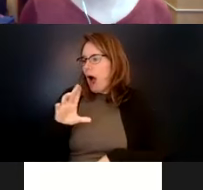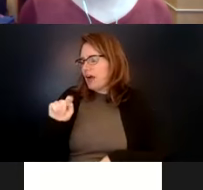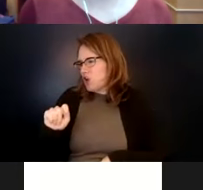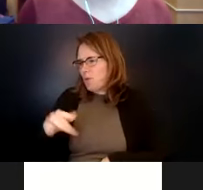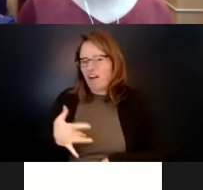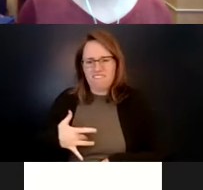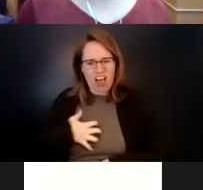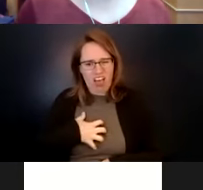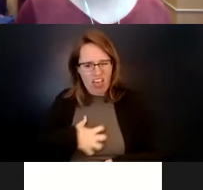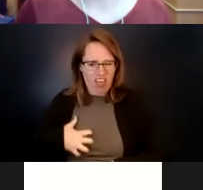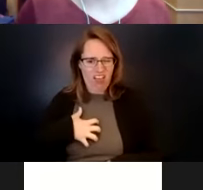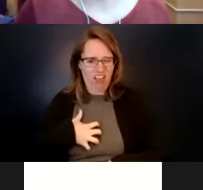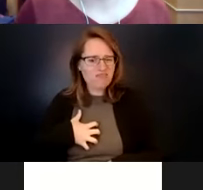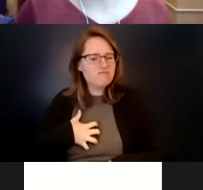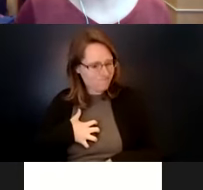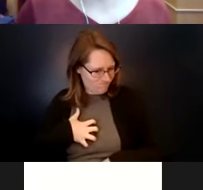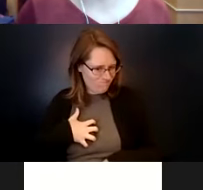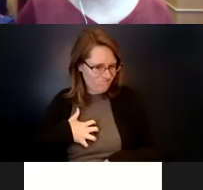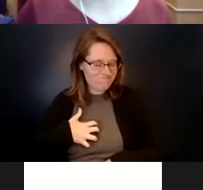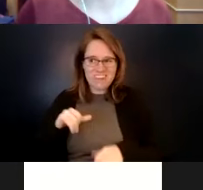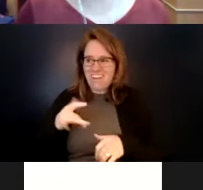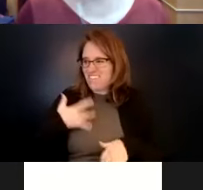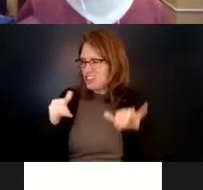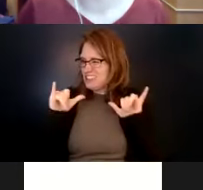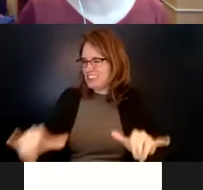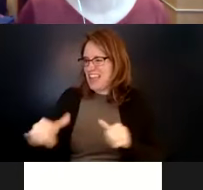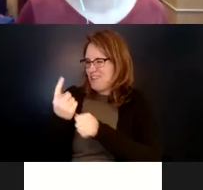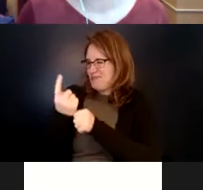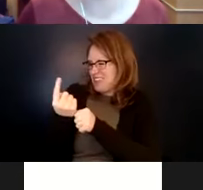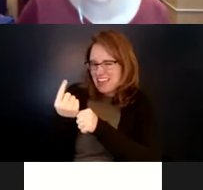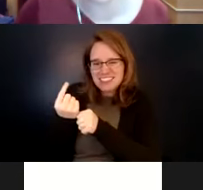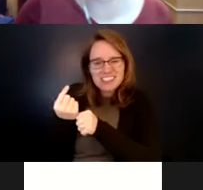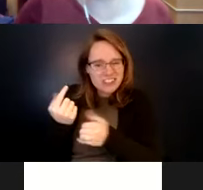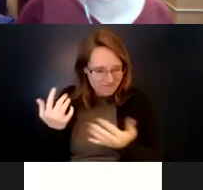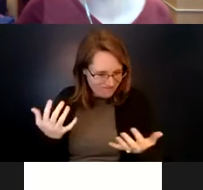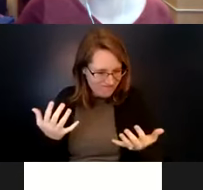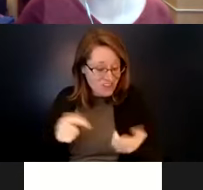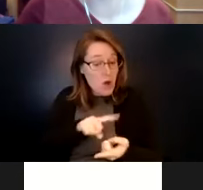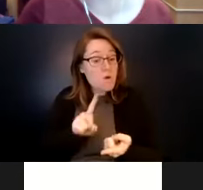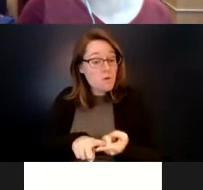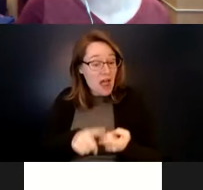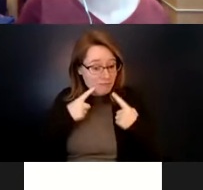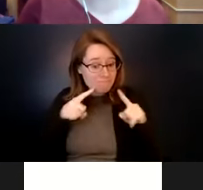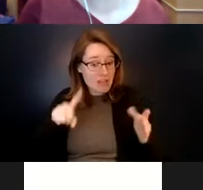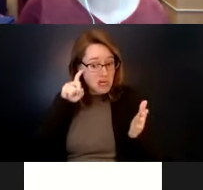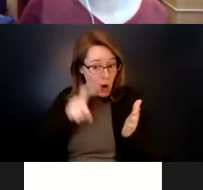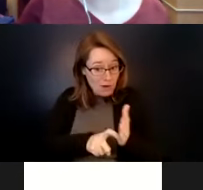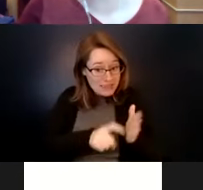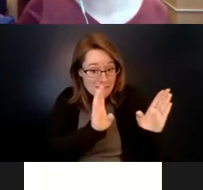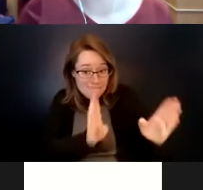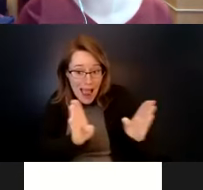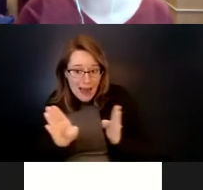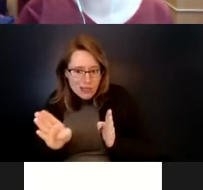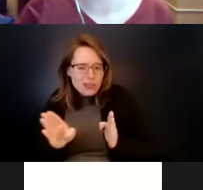crummy. This seems like last year. When you start to notice these patterns, you can begin to prepare